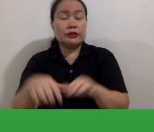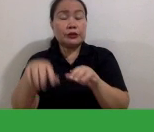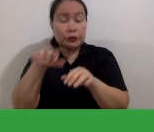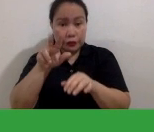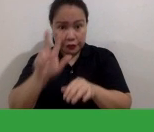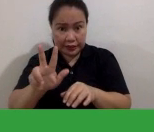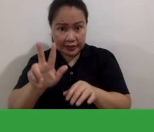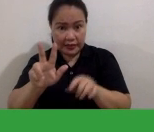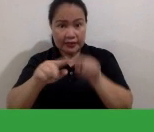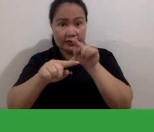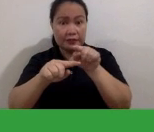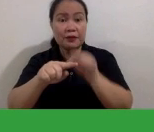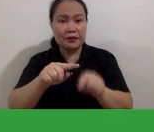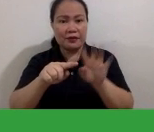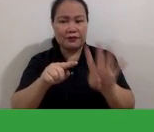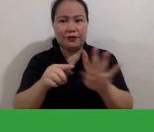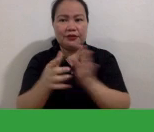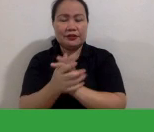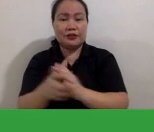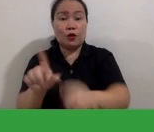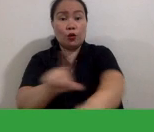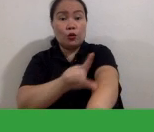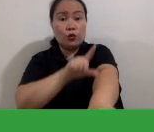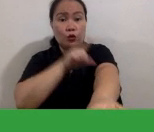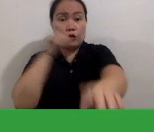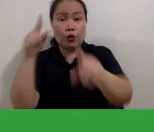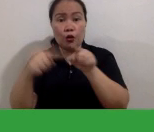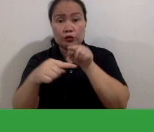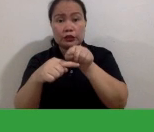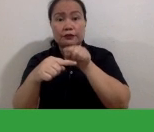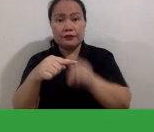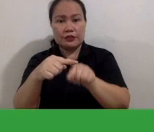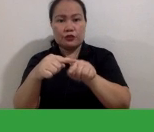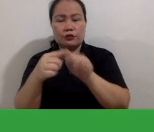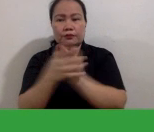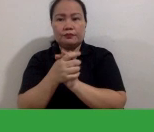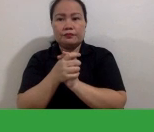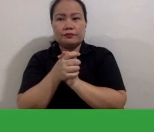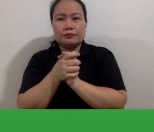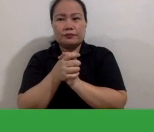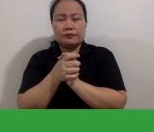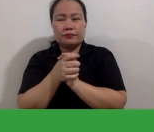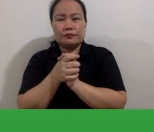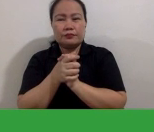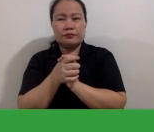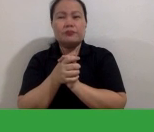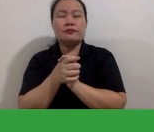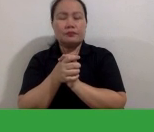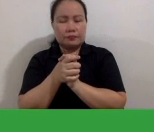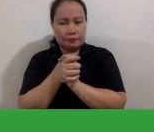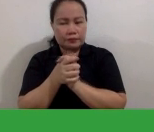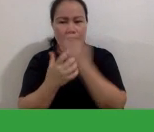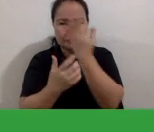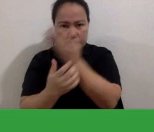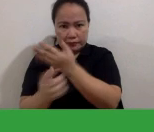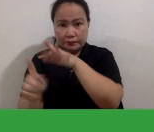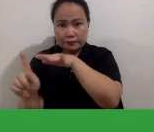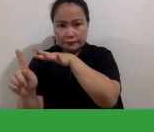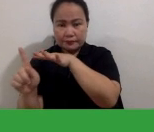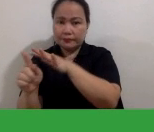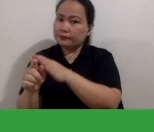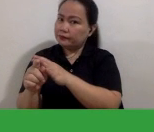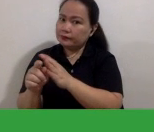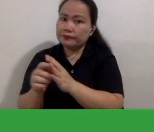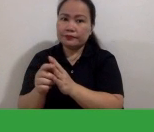tayong ibang method kundi yung long division. So 3 divided by 4 cannot be. So 0